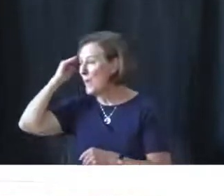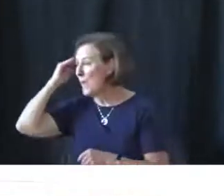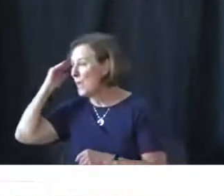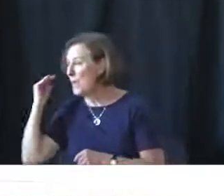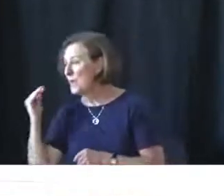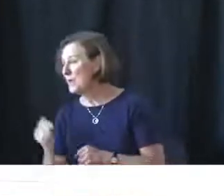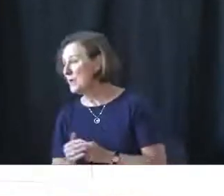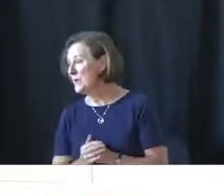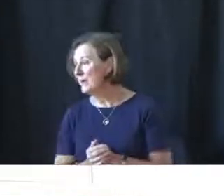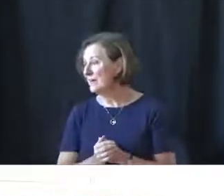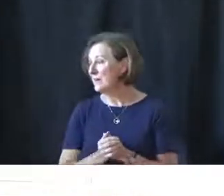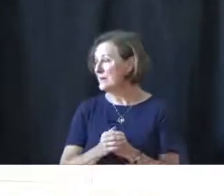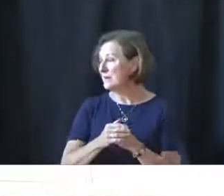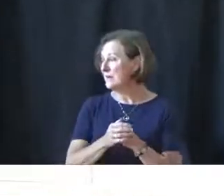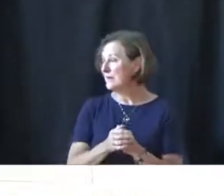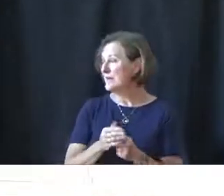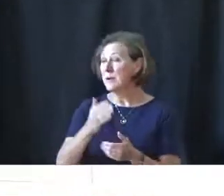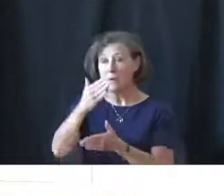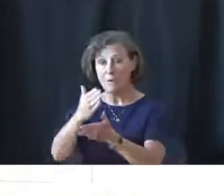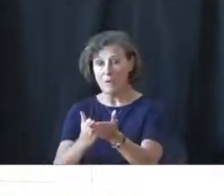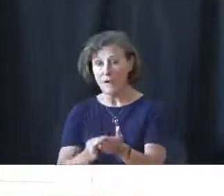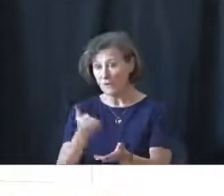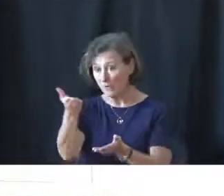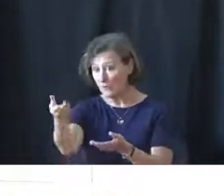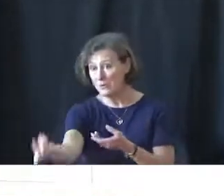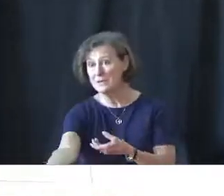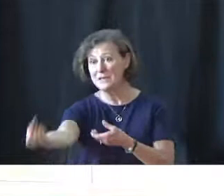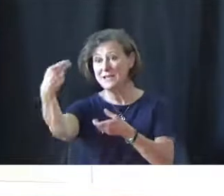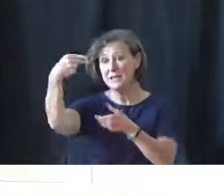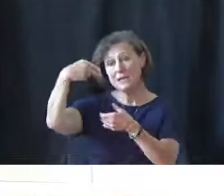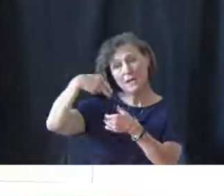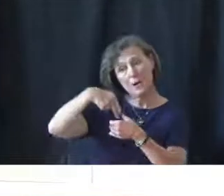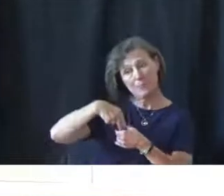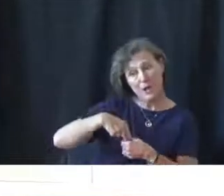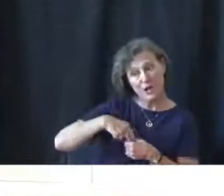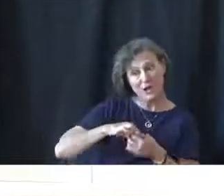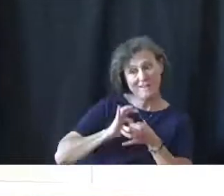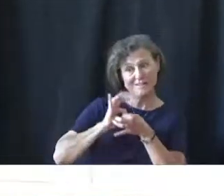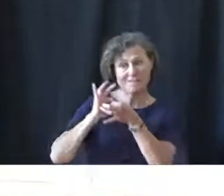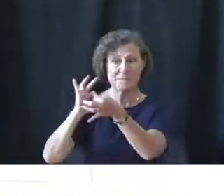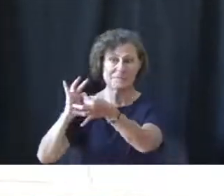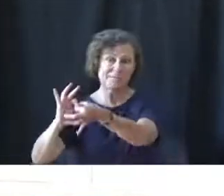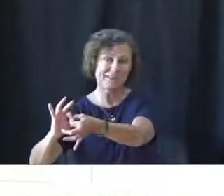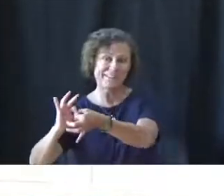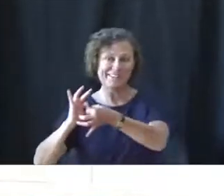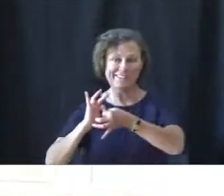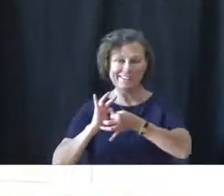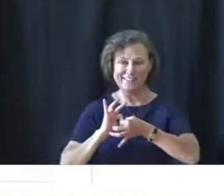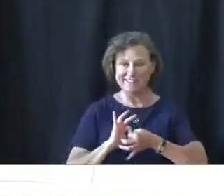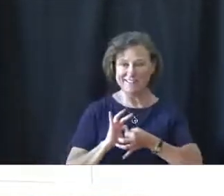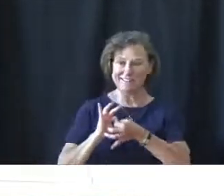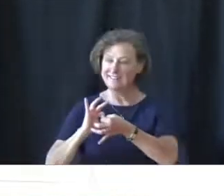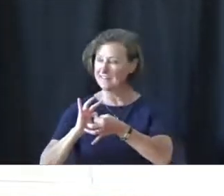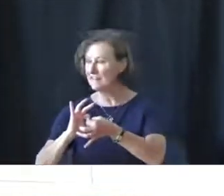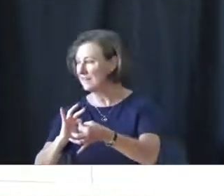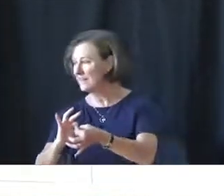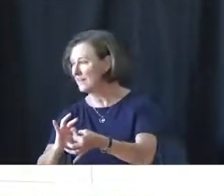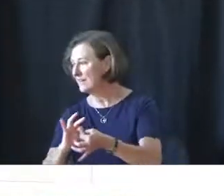know. Make it part of you to be a part of me.